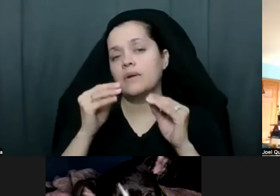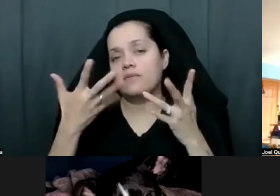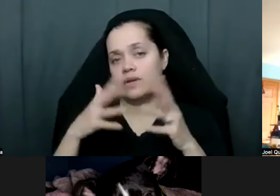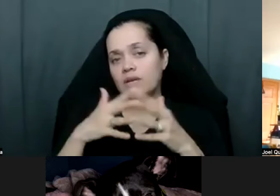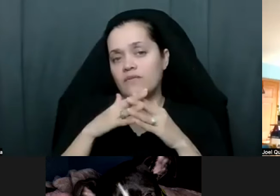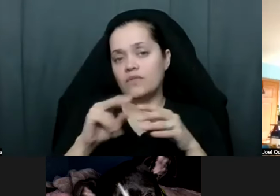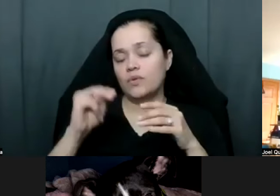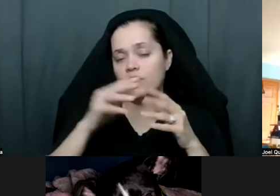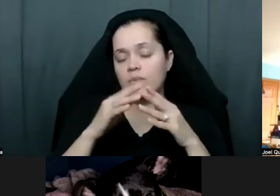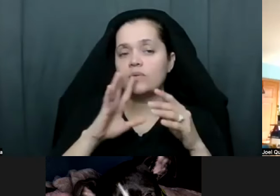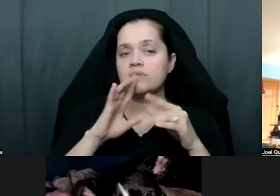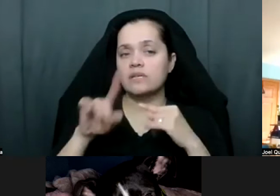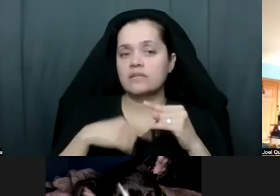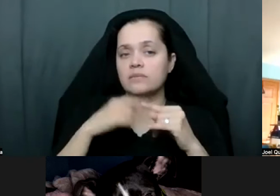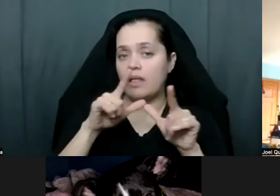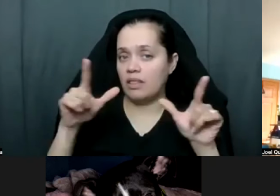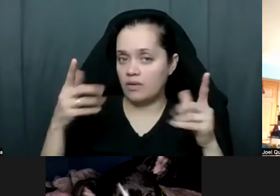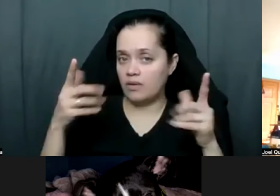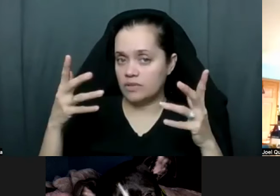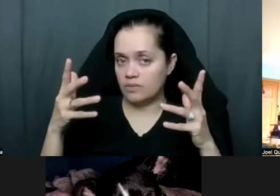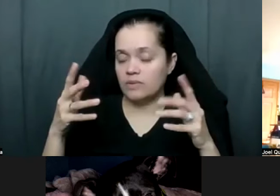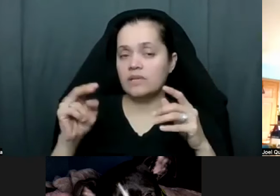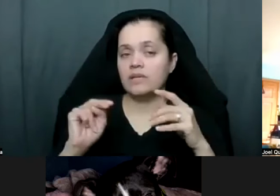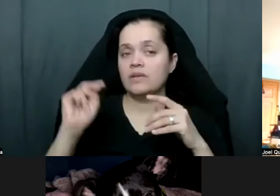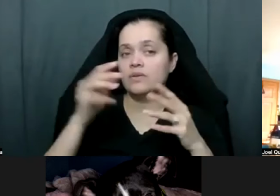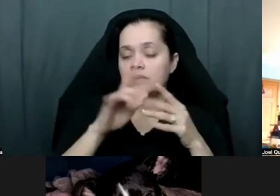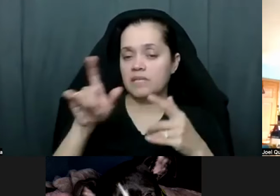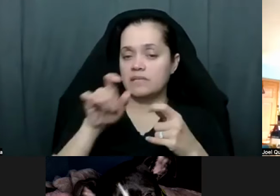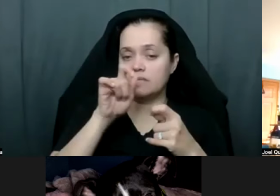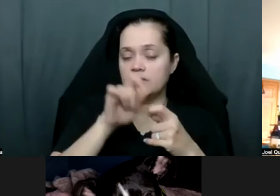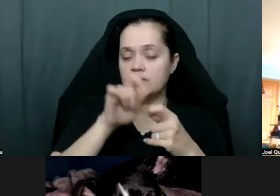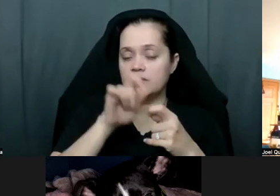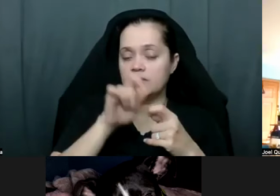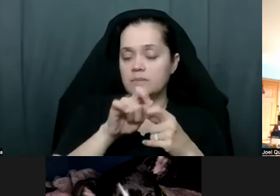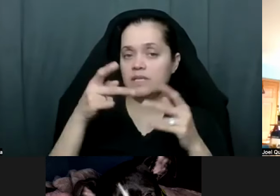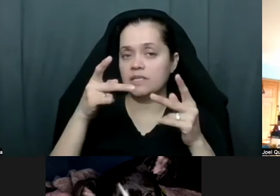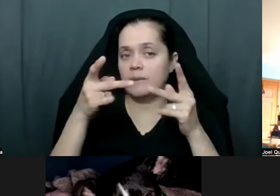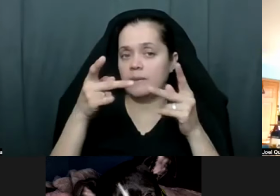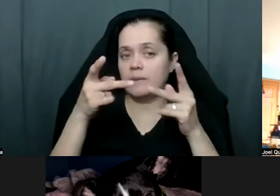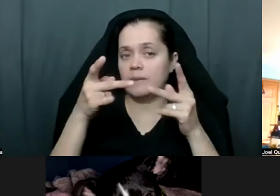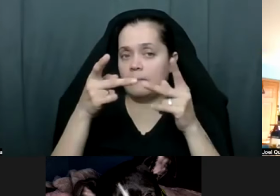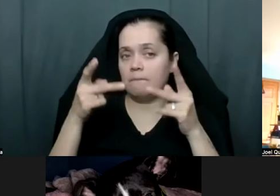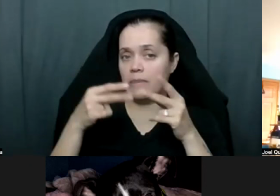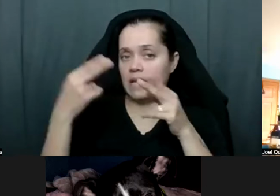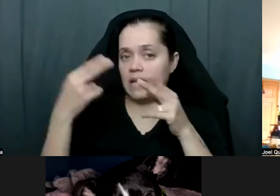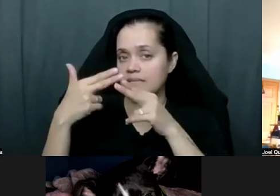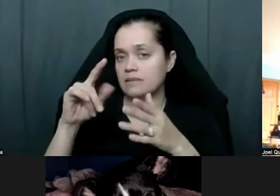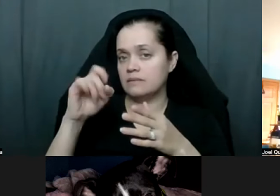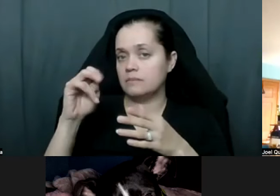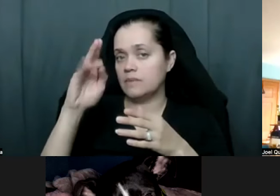in North America, especially place names, the study of toponymy. We also did a bit